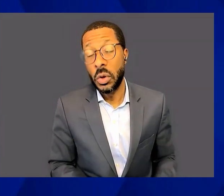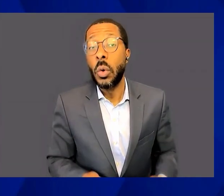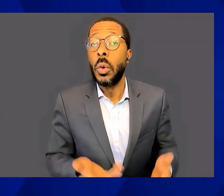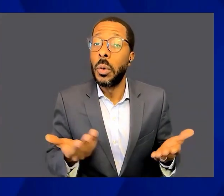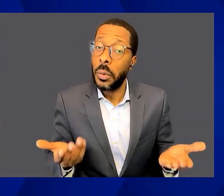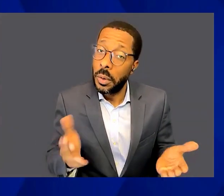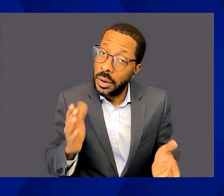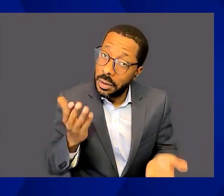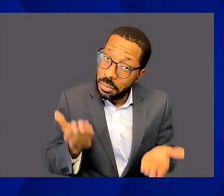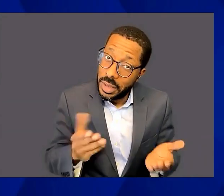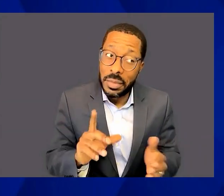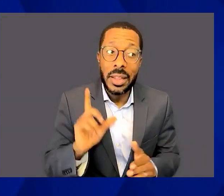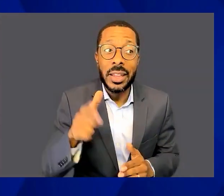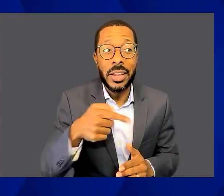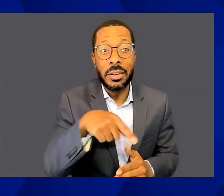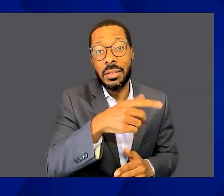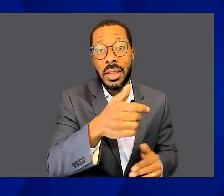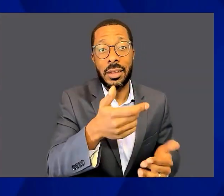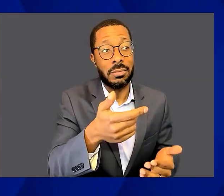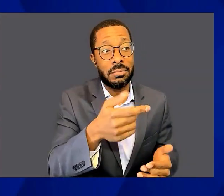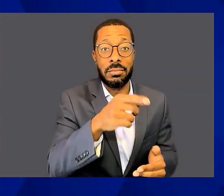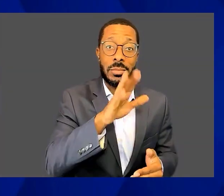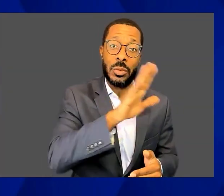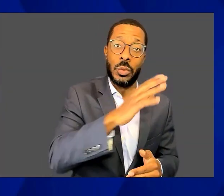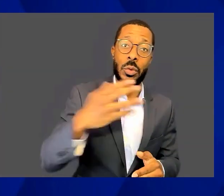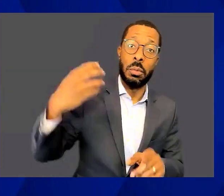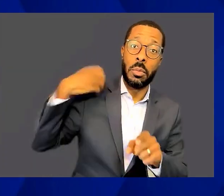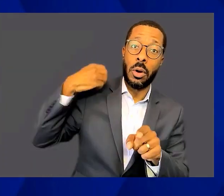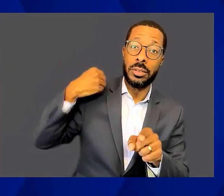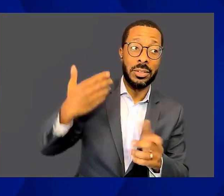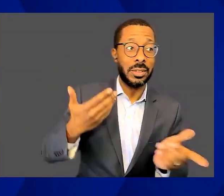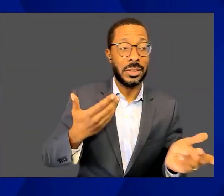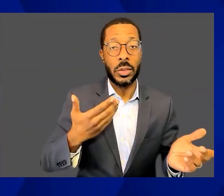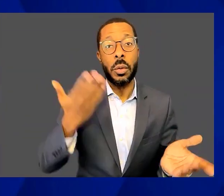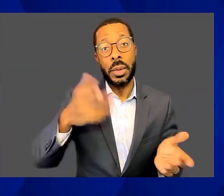someday, or maybe they'll work for you someday. There's so many things that can happen. So I really want to encourage you to